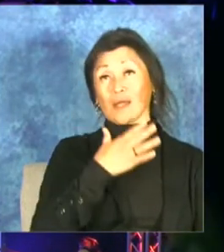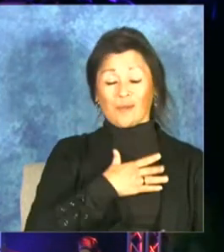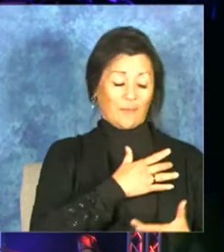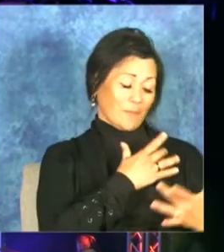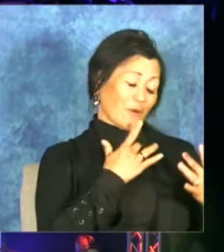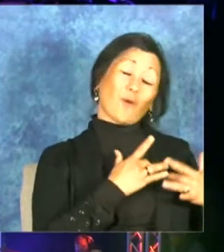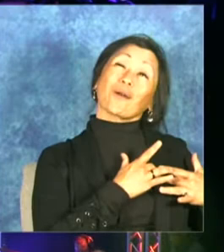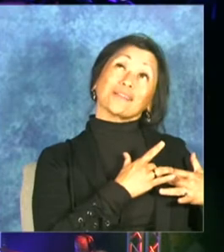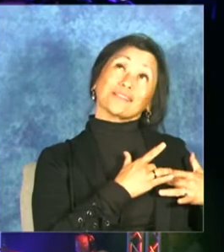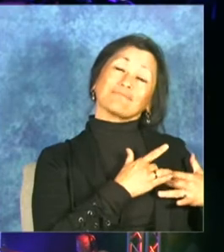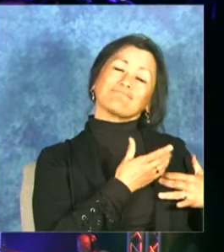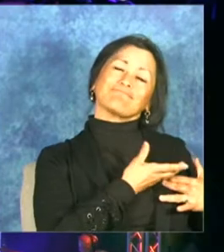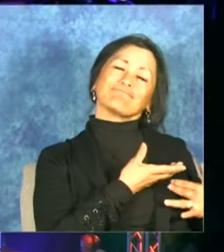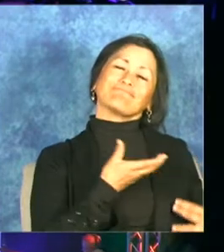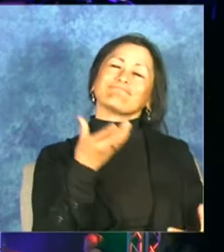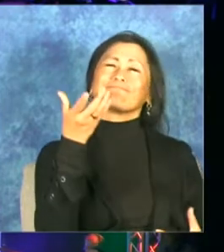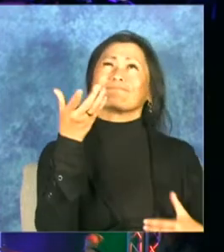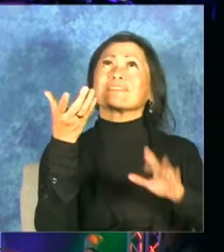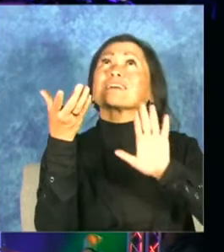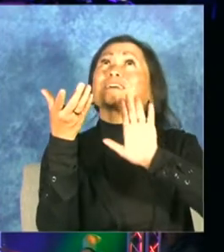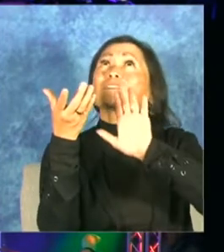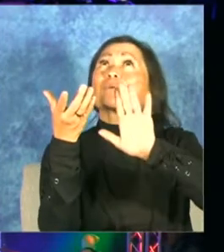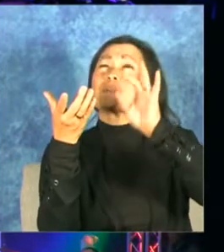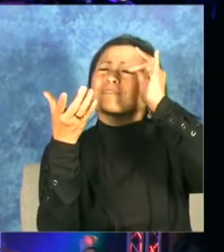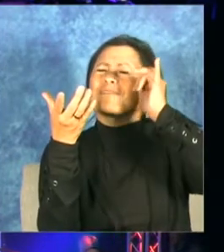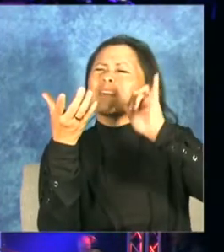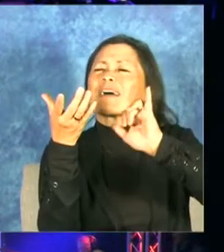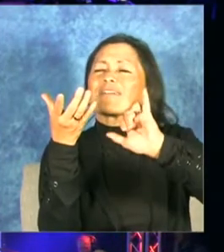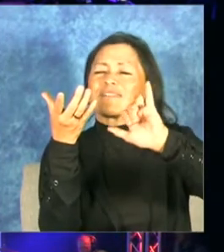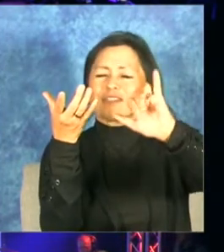My heart is yours forever.